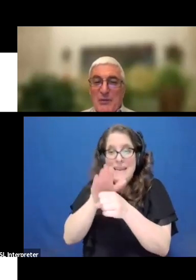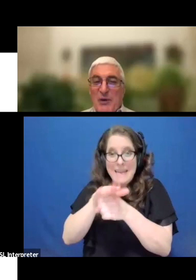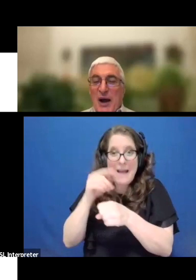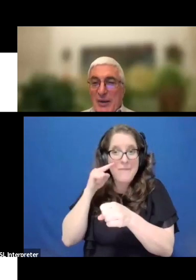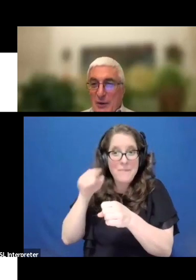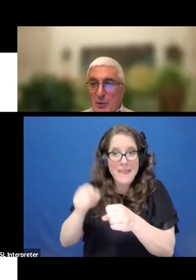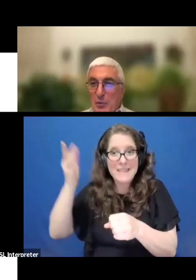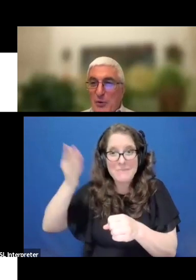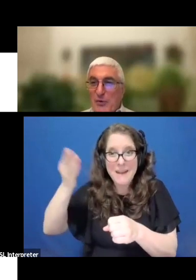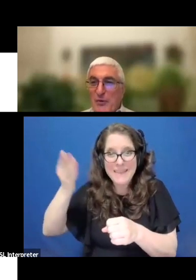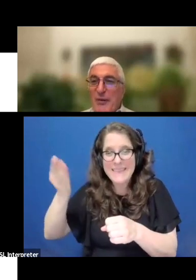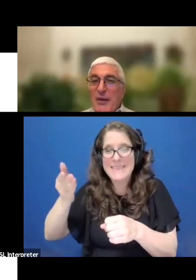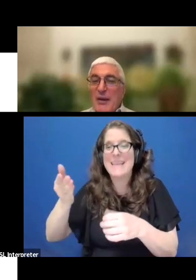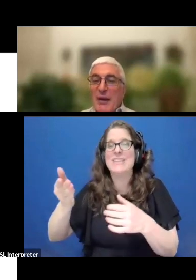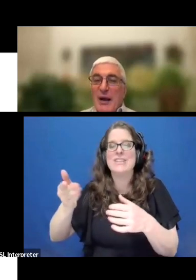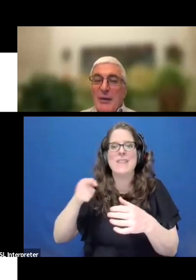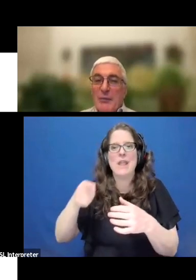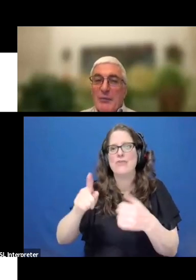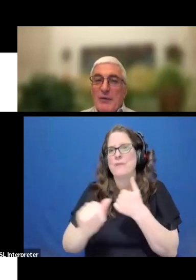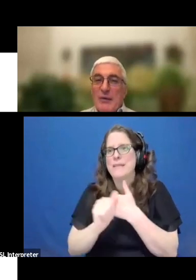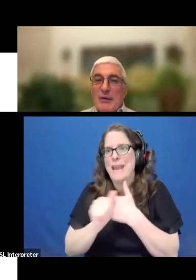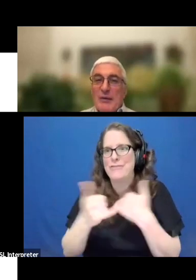want to be advising a person